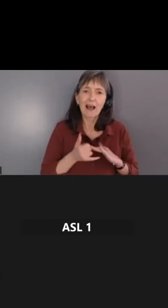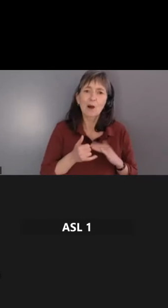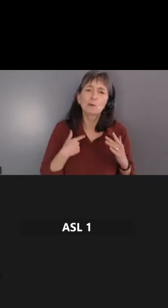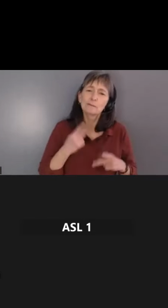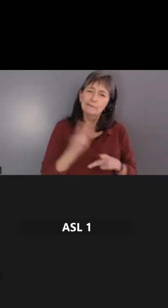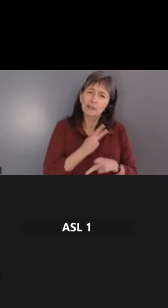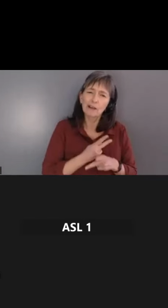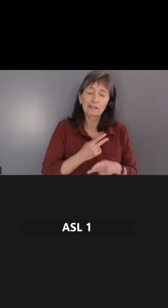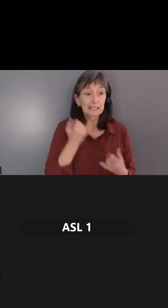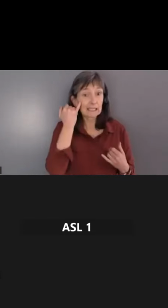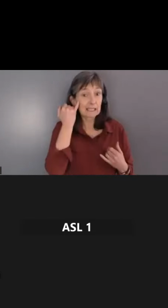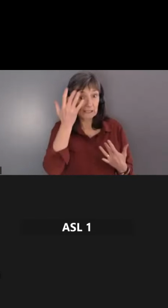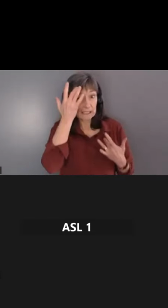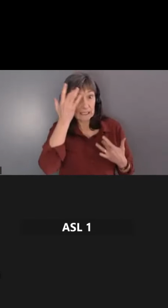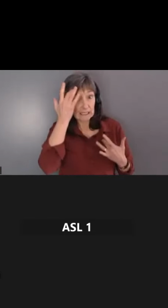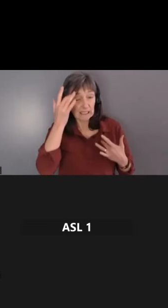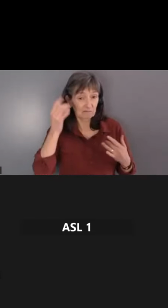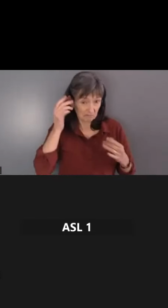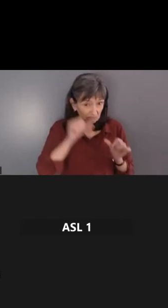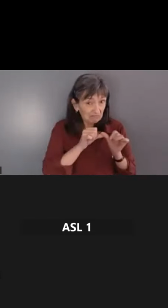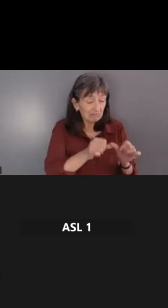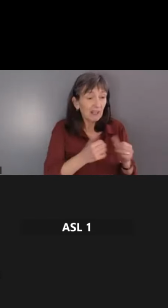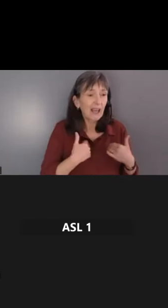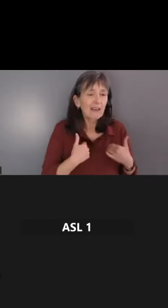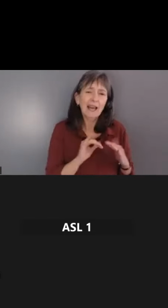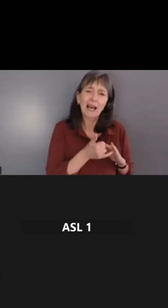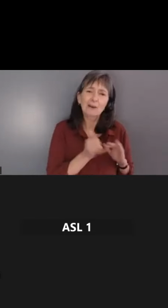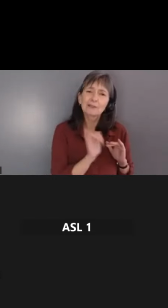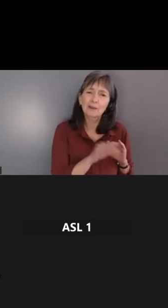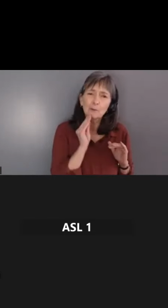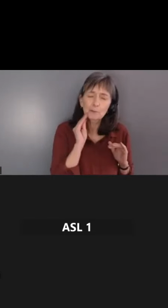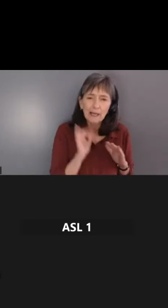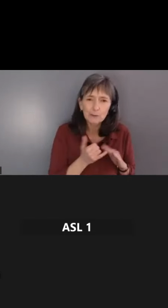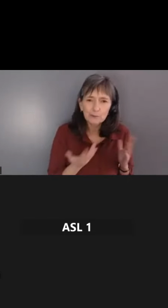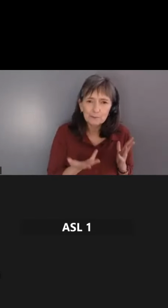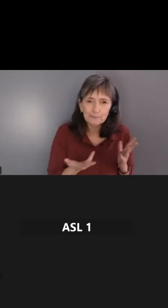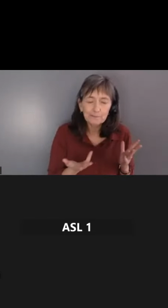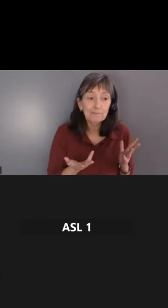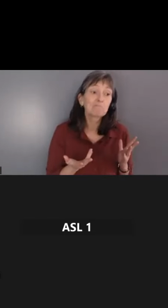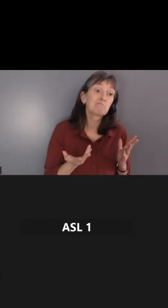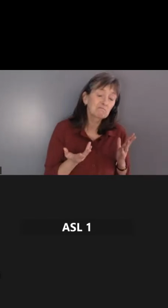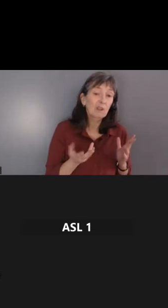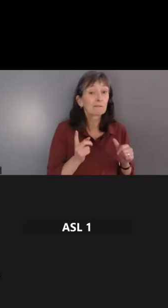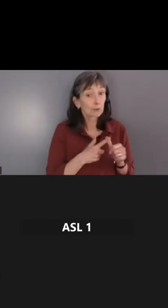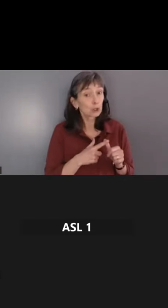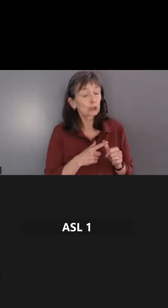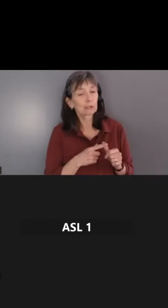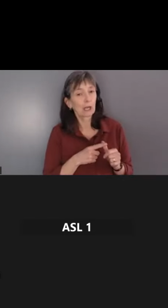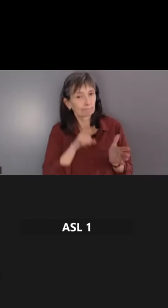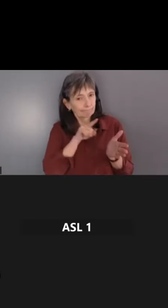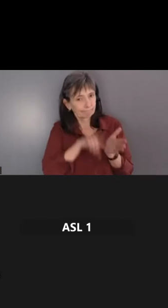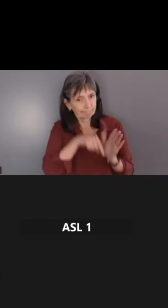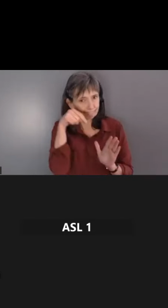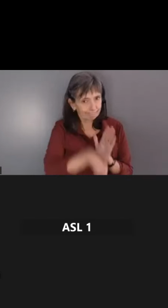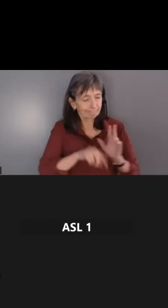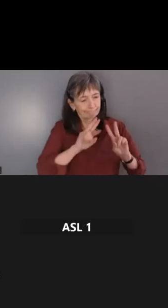diseases and avoid long-term care homes. One option includes comprehensive geriatric assessments, where individuals